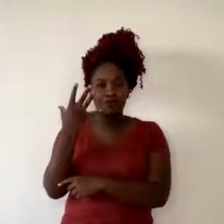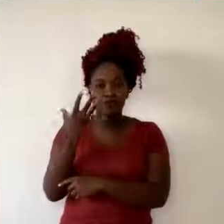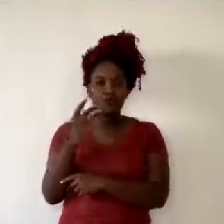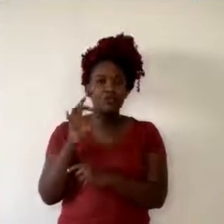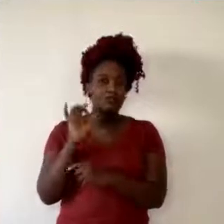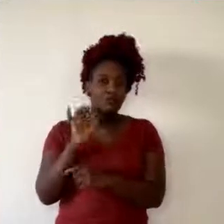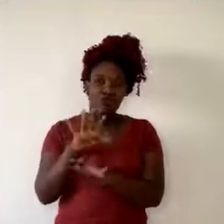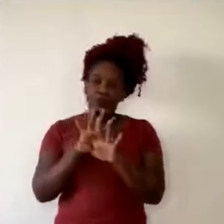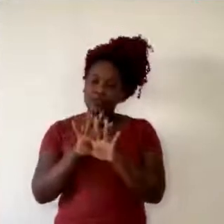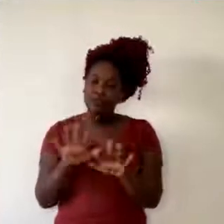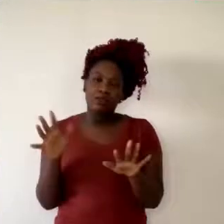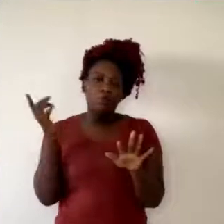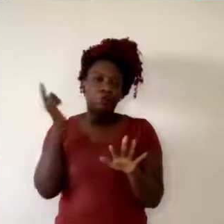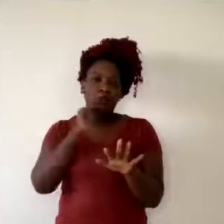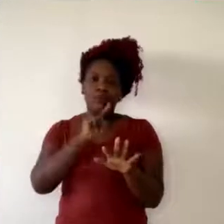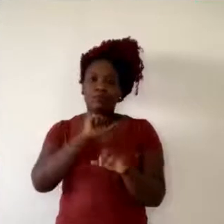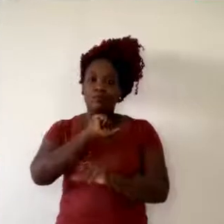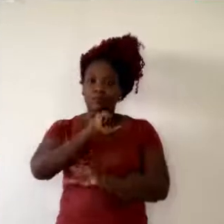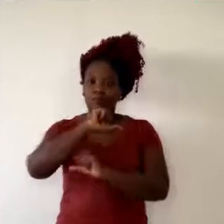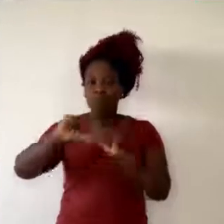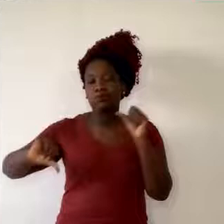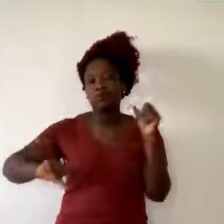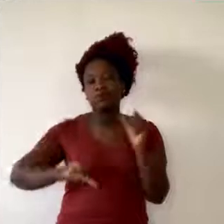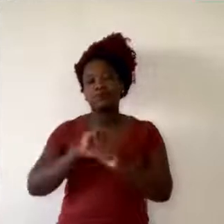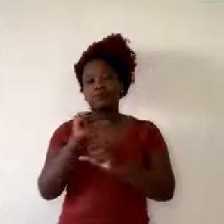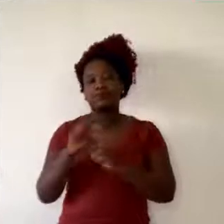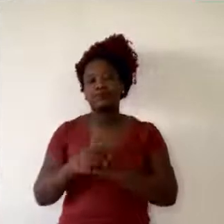innovative in the way of addressing these issues.